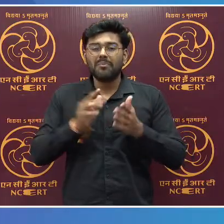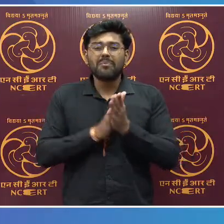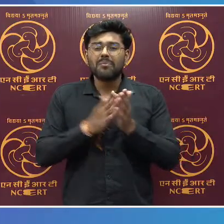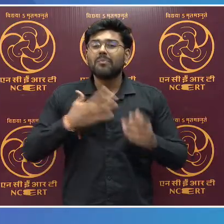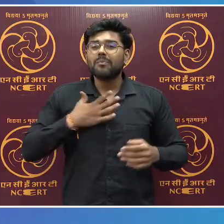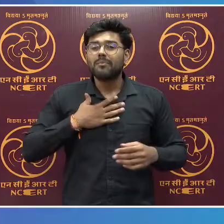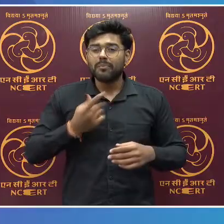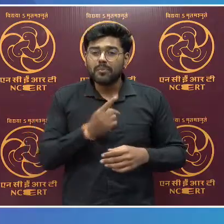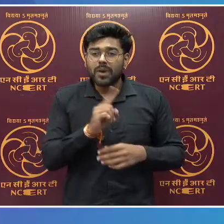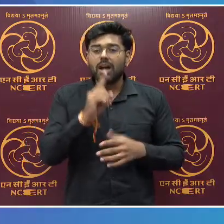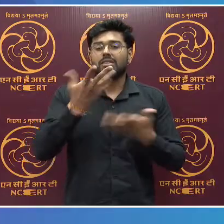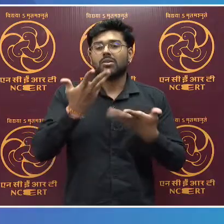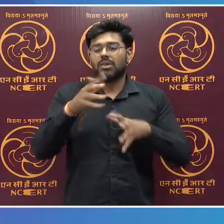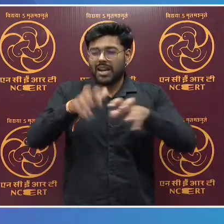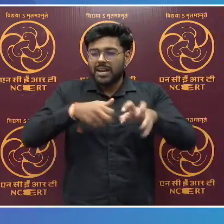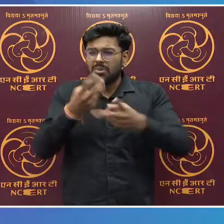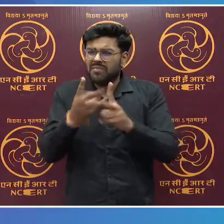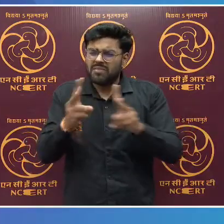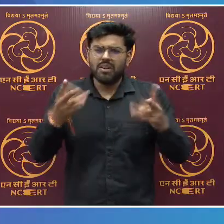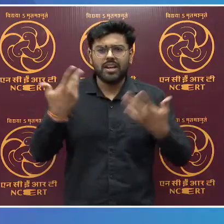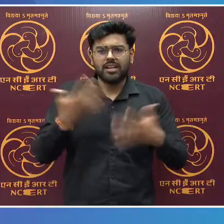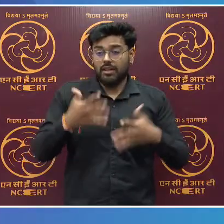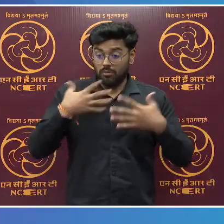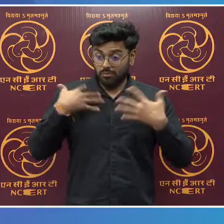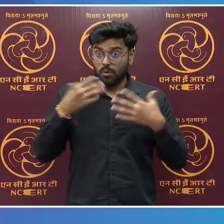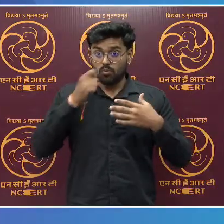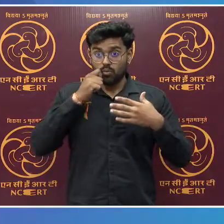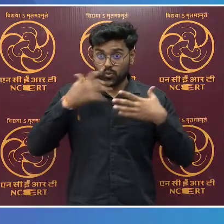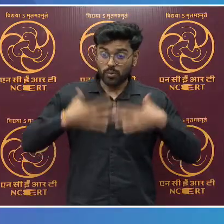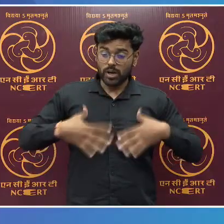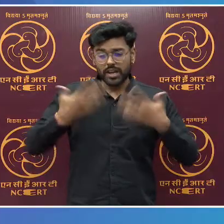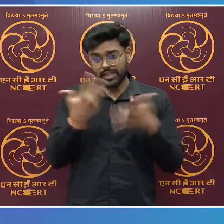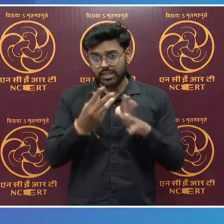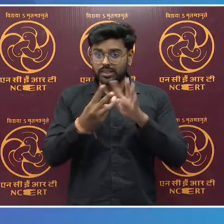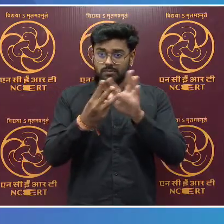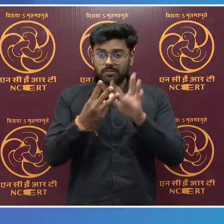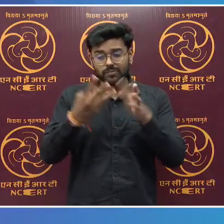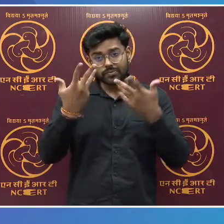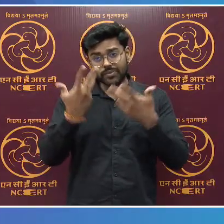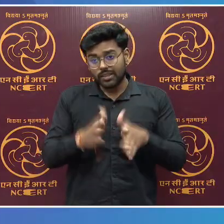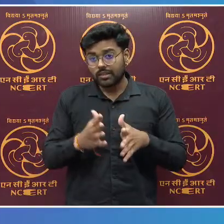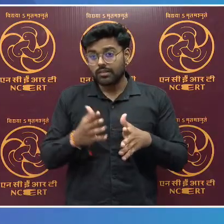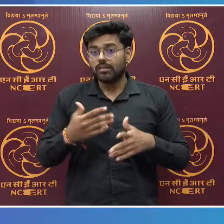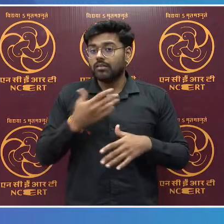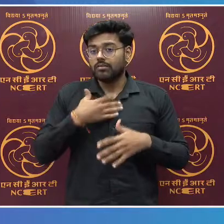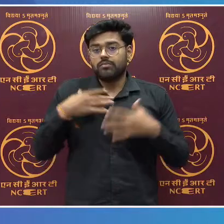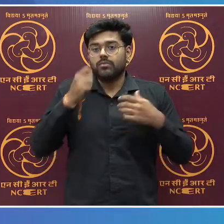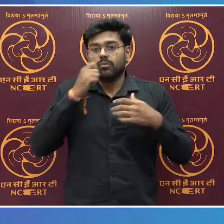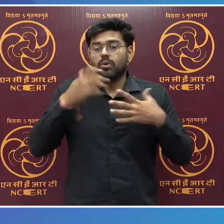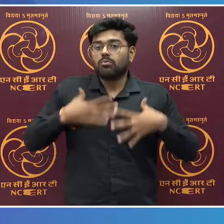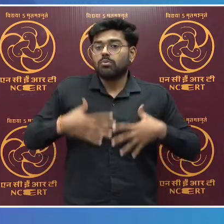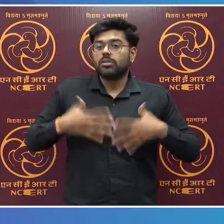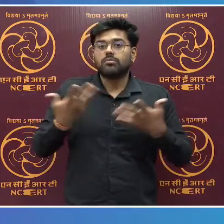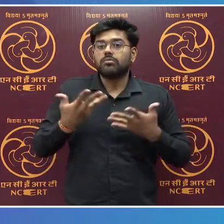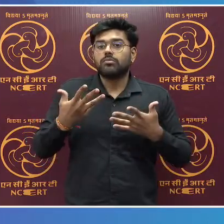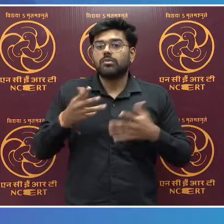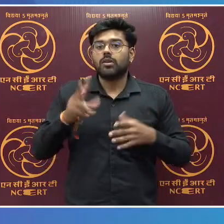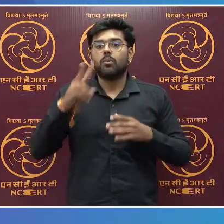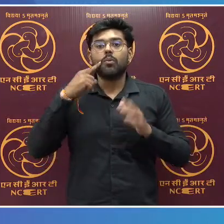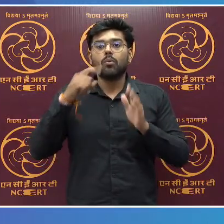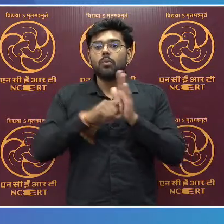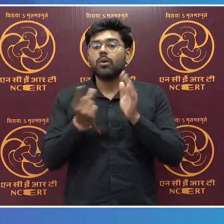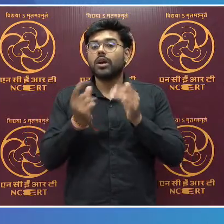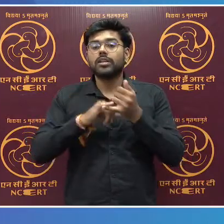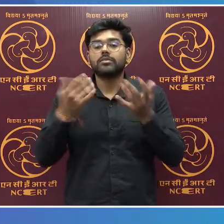plant, animal, or even us. Now, what we are for the virus? We are